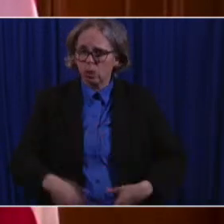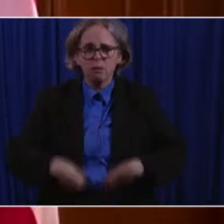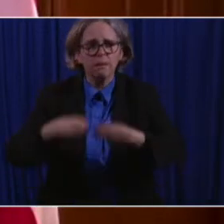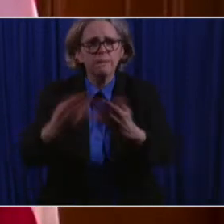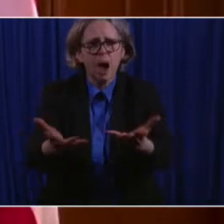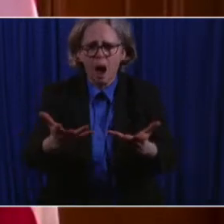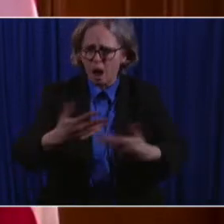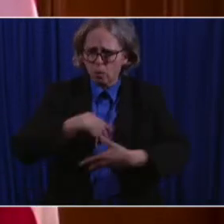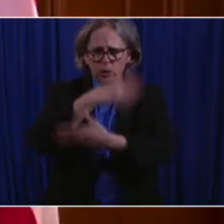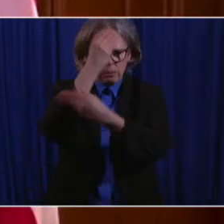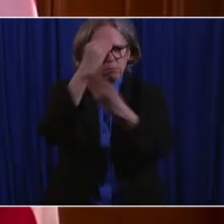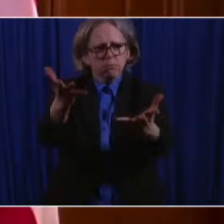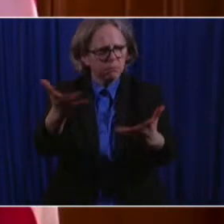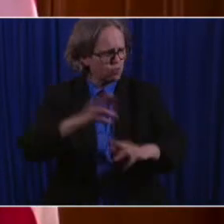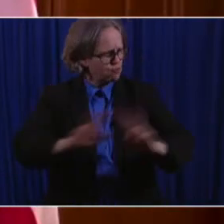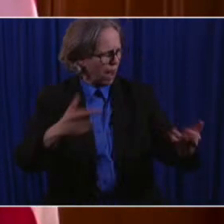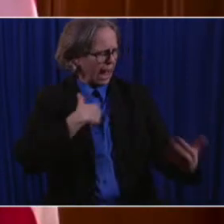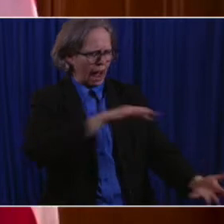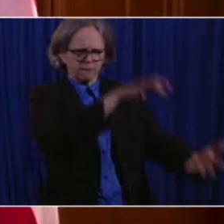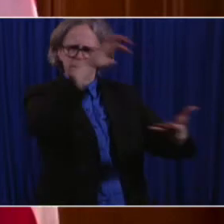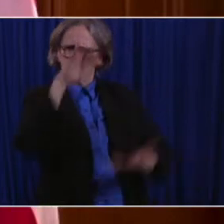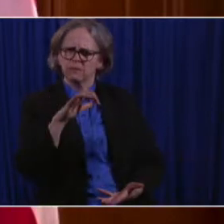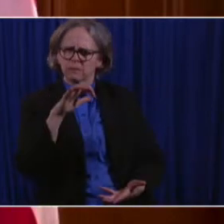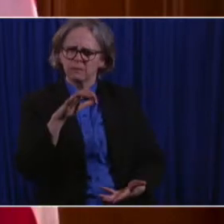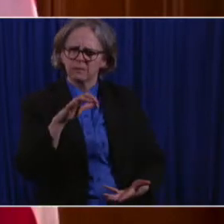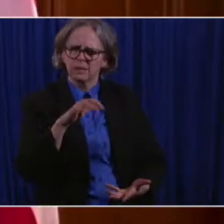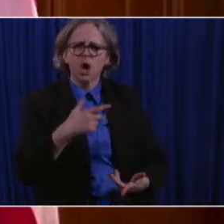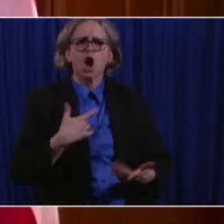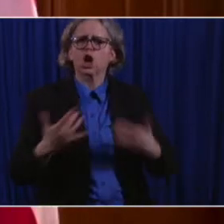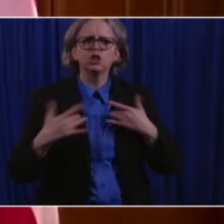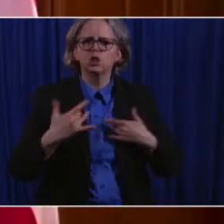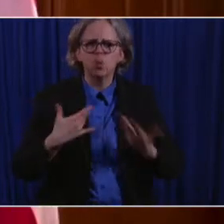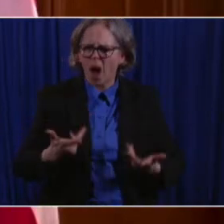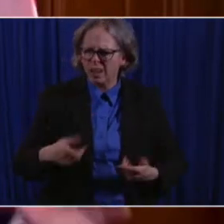So, I'm worried about the people in these nursing homes.